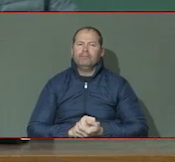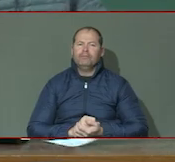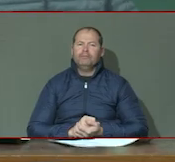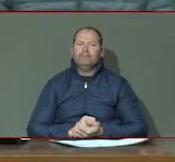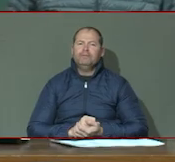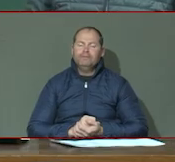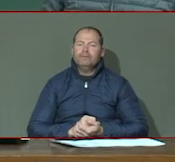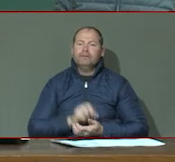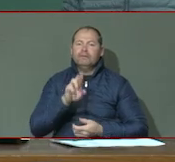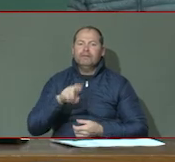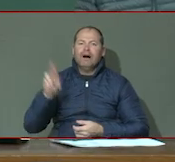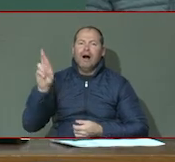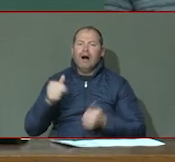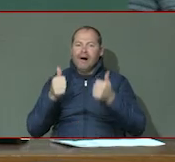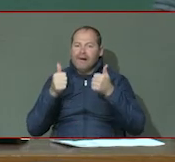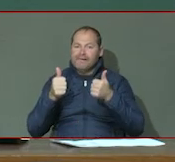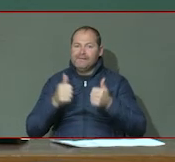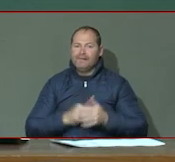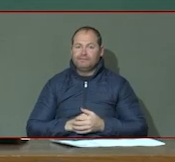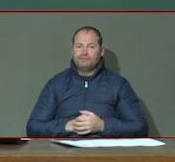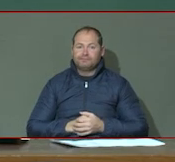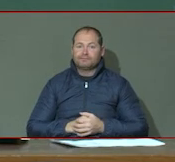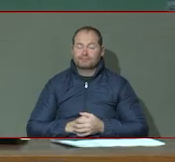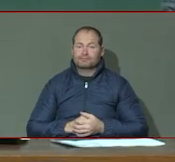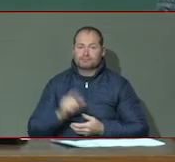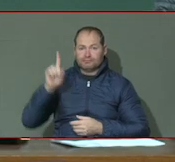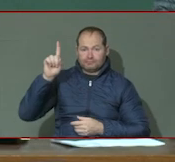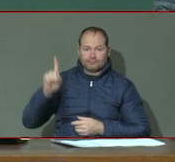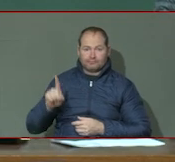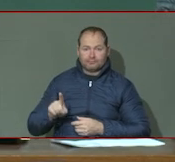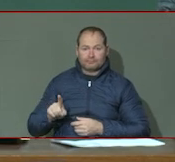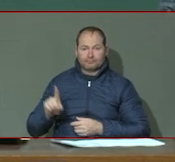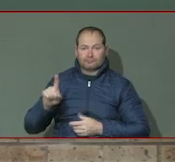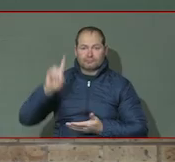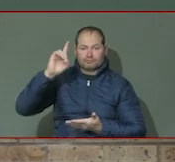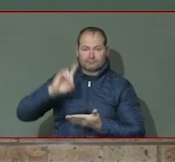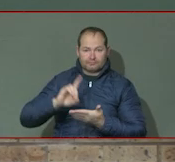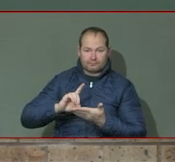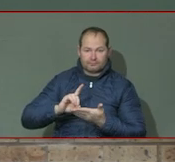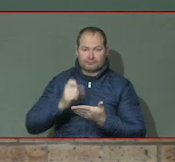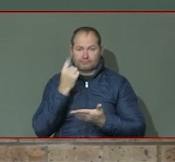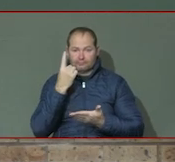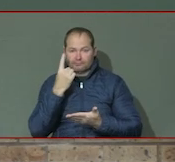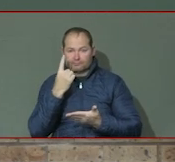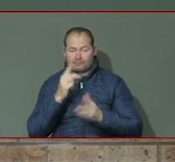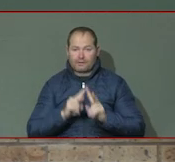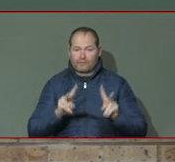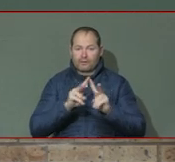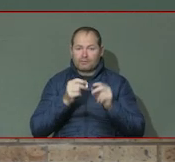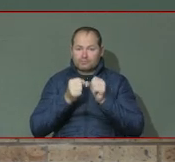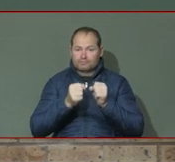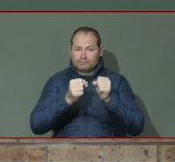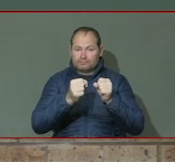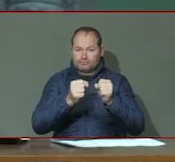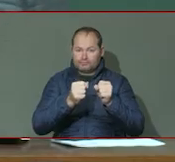All right. Questions on the depreciation carrying value? Everybody happy with that?